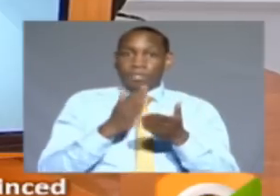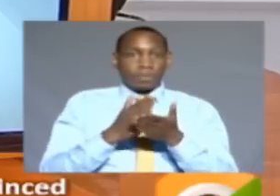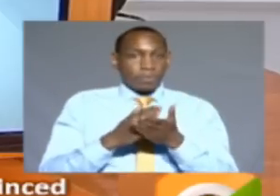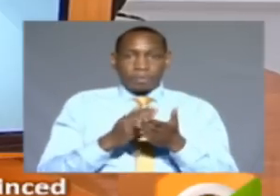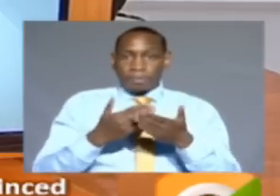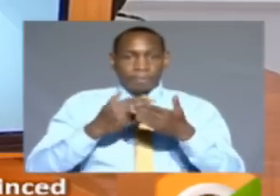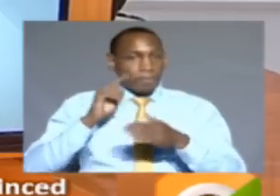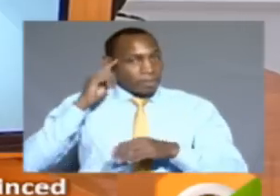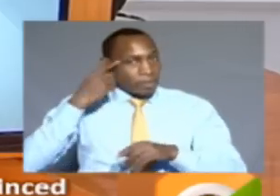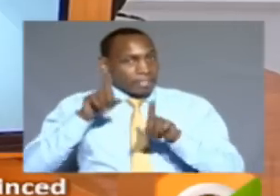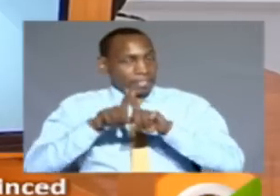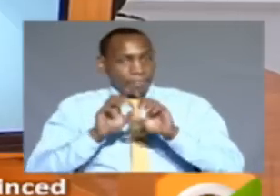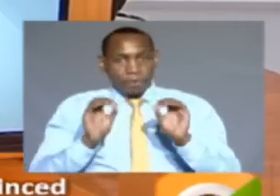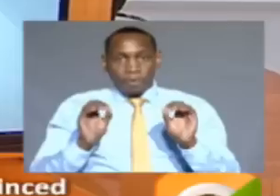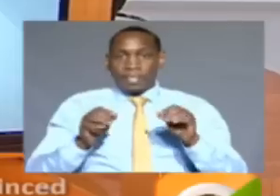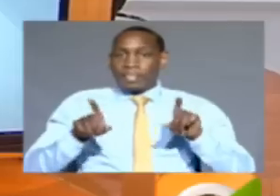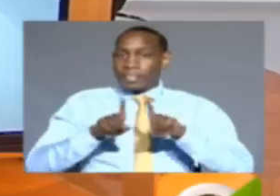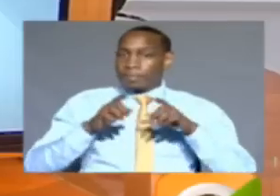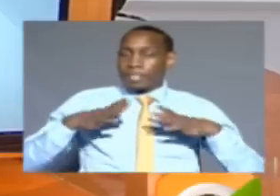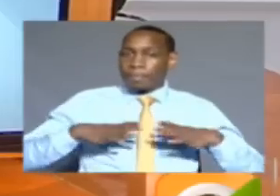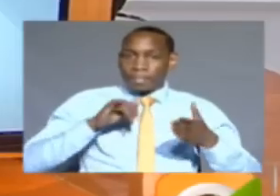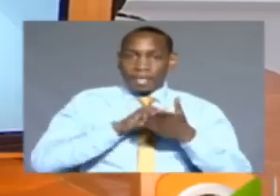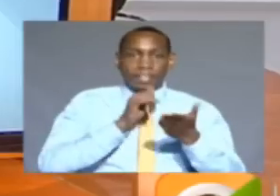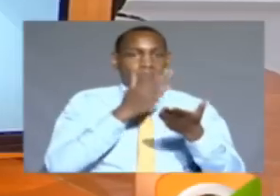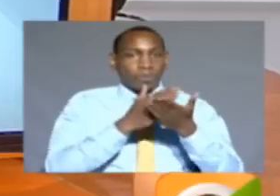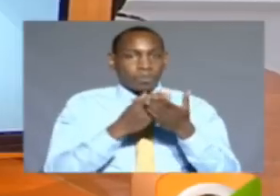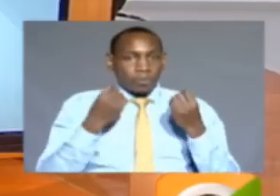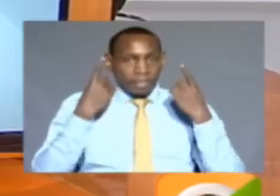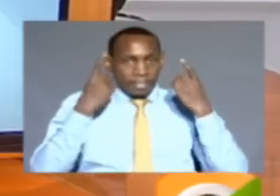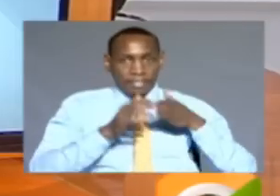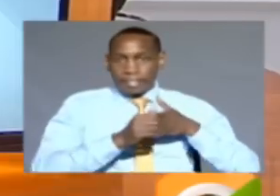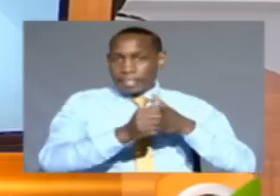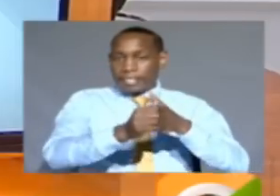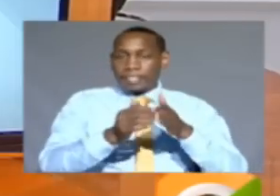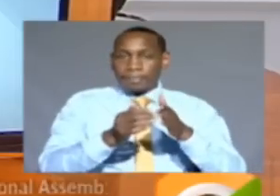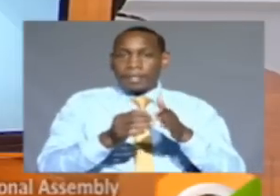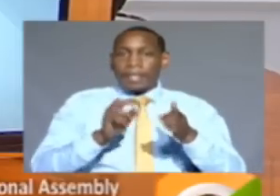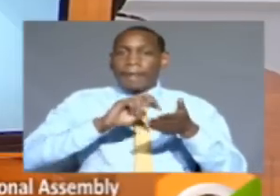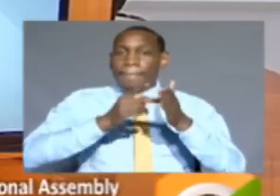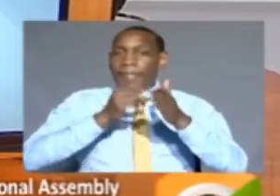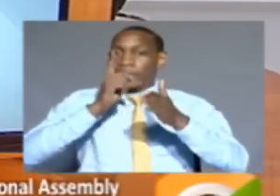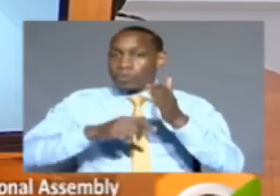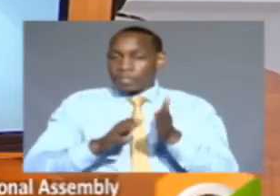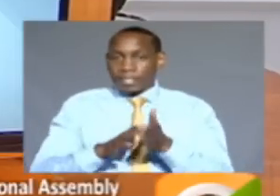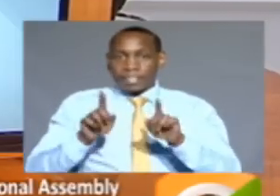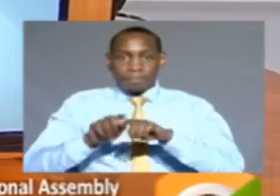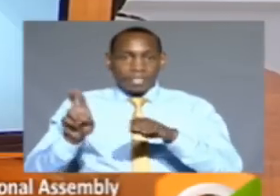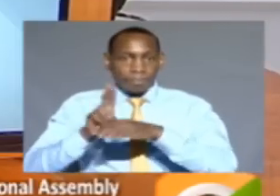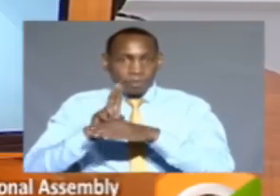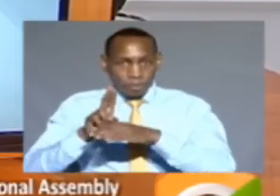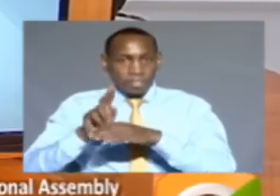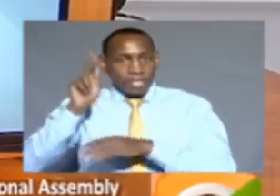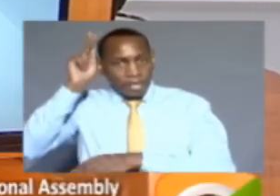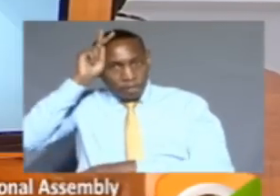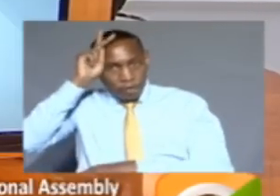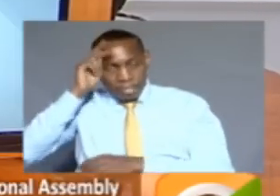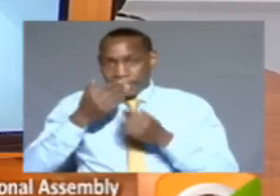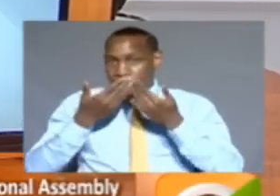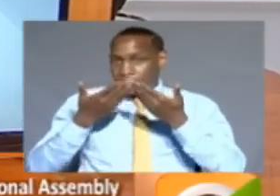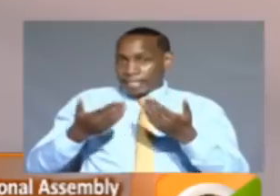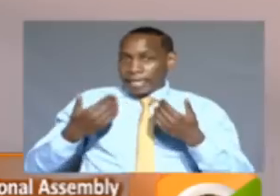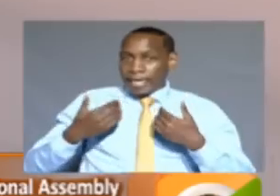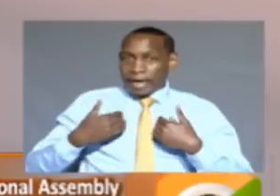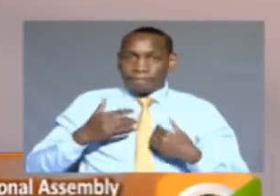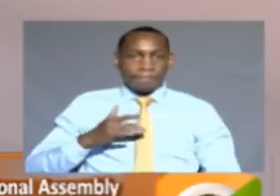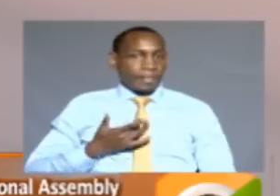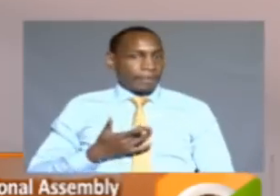thought about it that way. Those were people who really understood leadership for what it was, and they applied their mind. Right now you get the